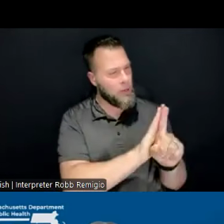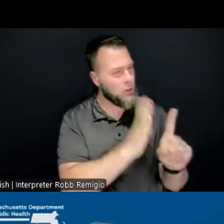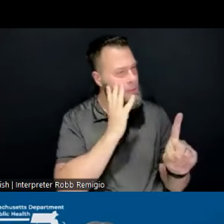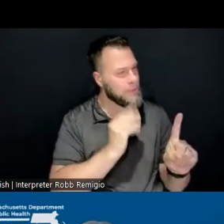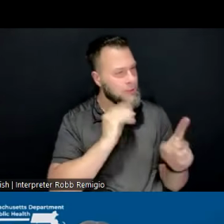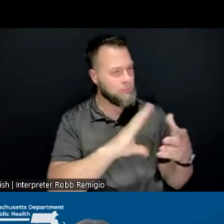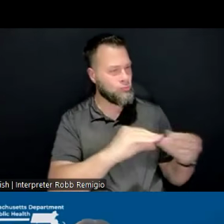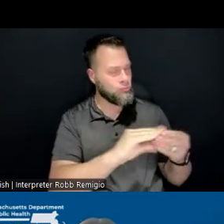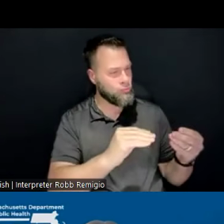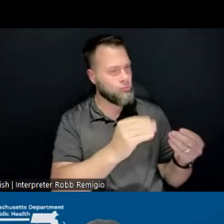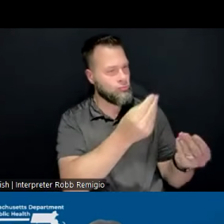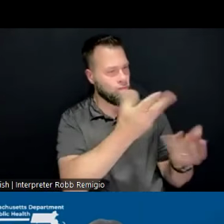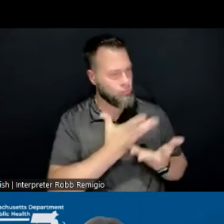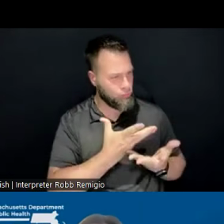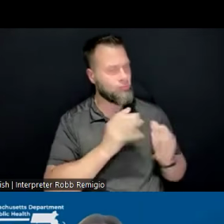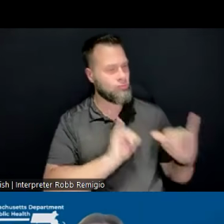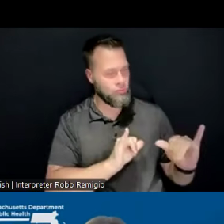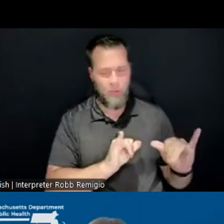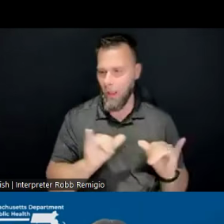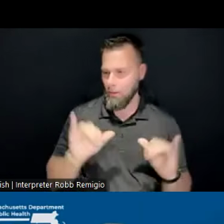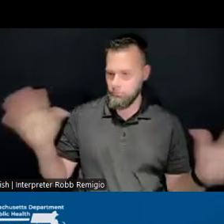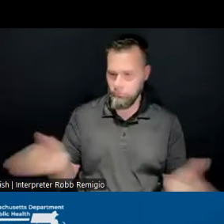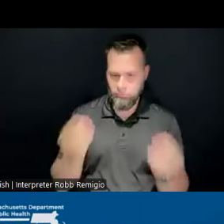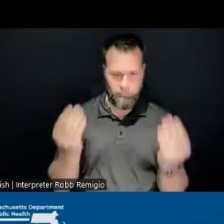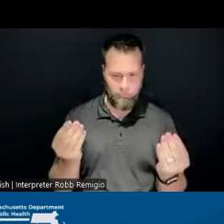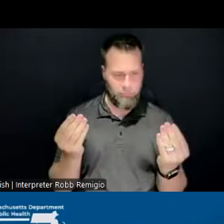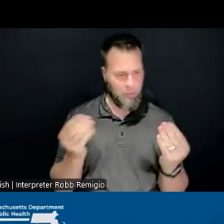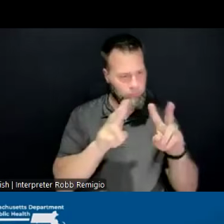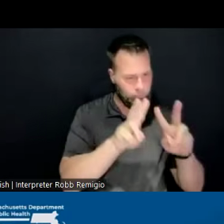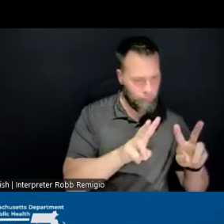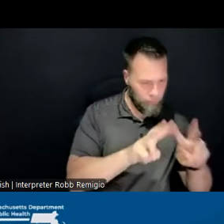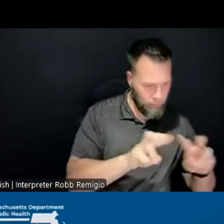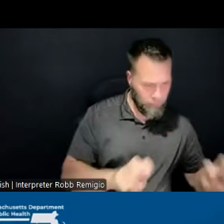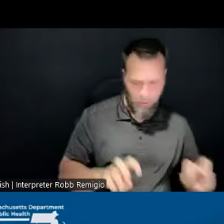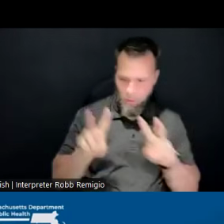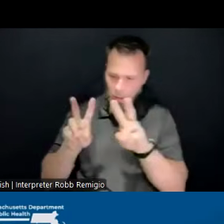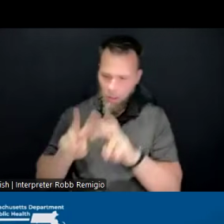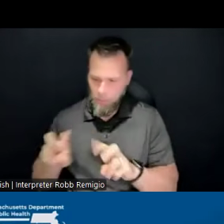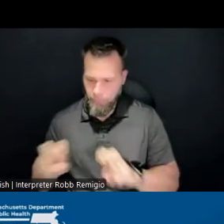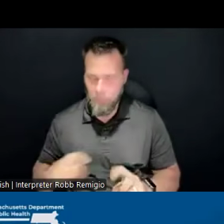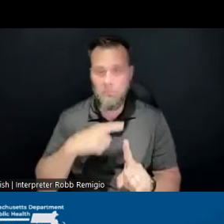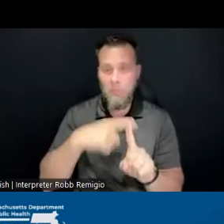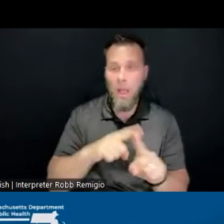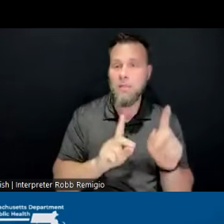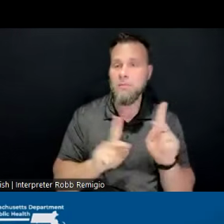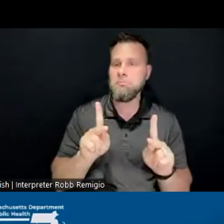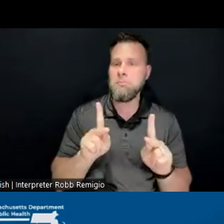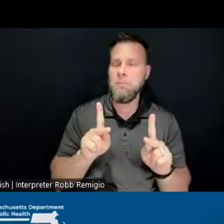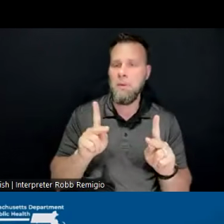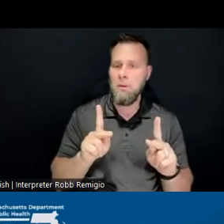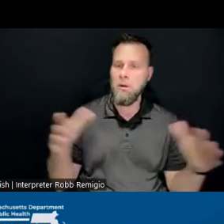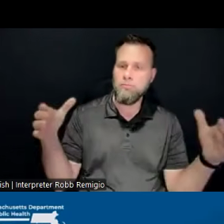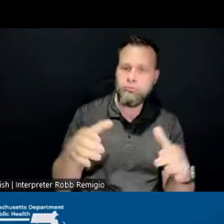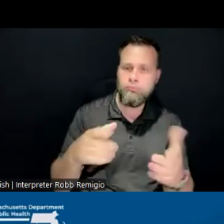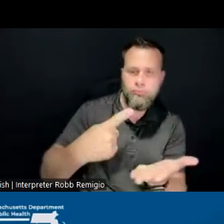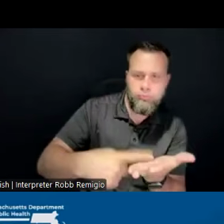qualitative data in stories and focus groups and interviews to tell a fuller story. I'm going